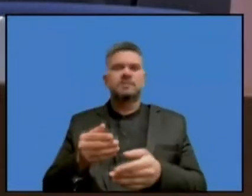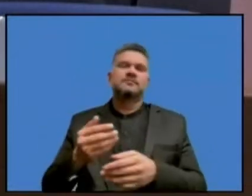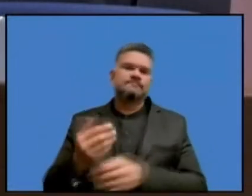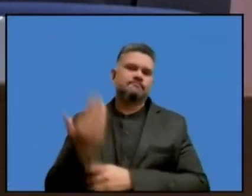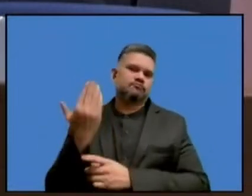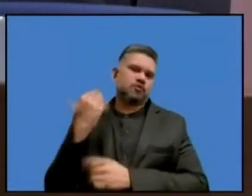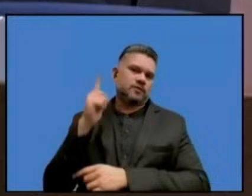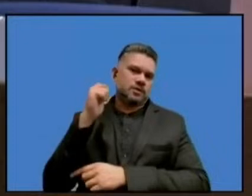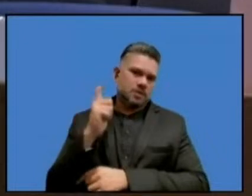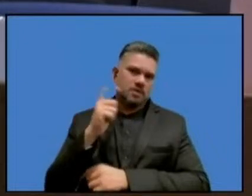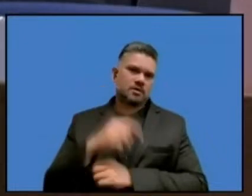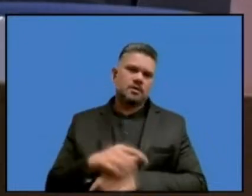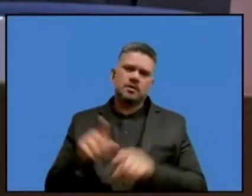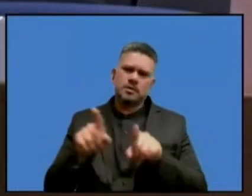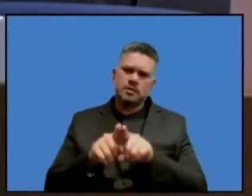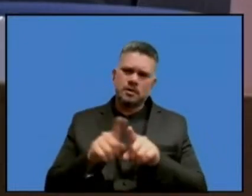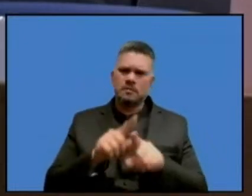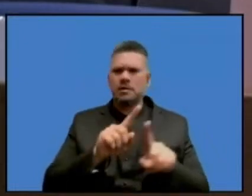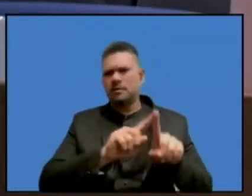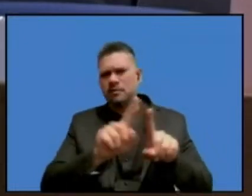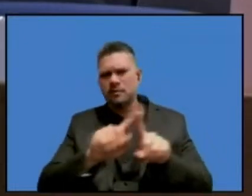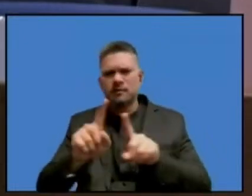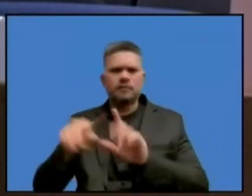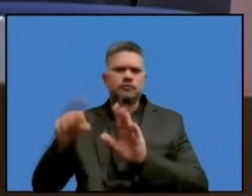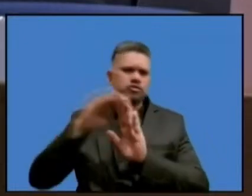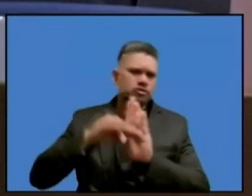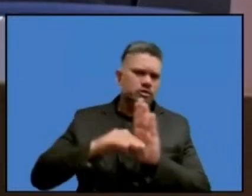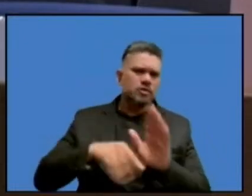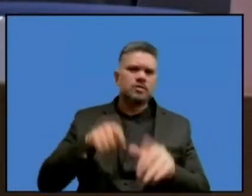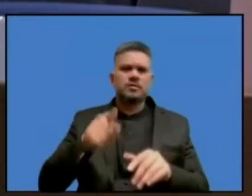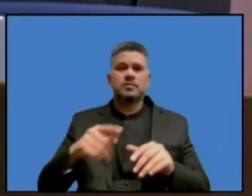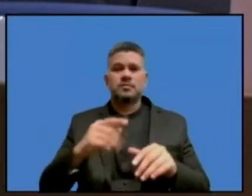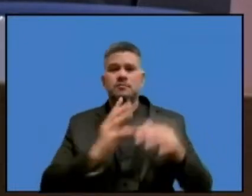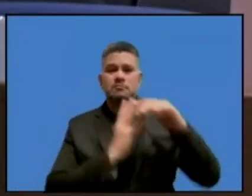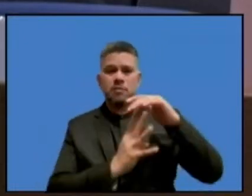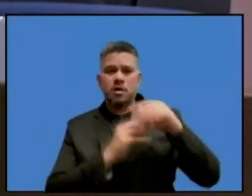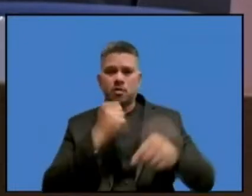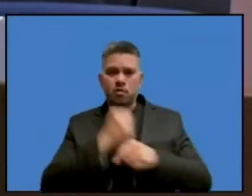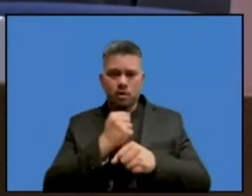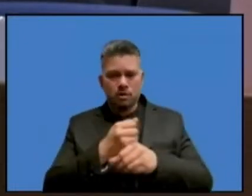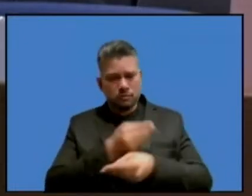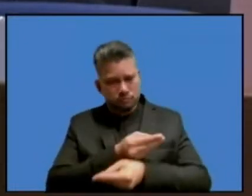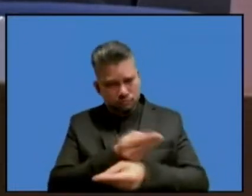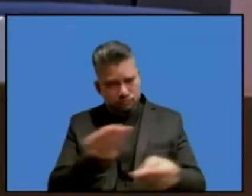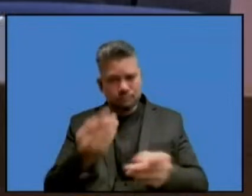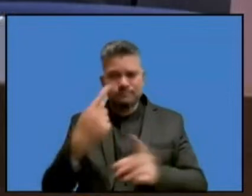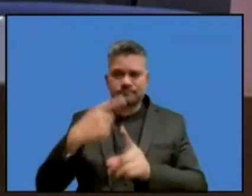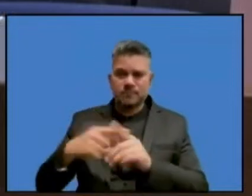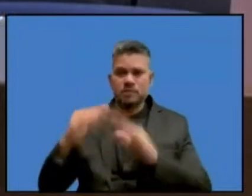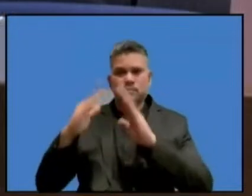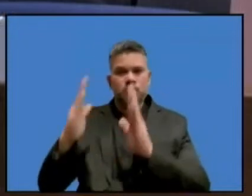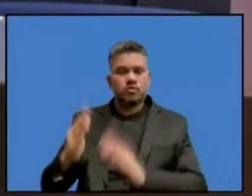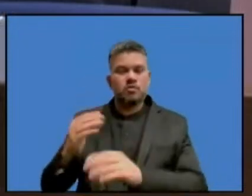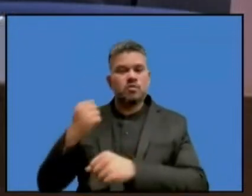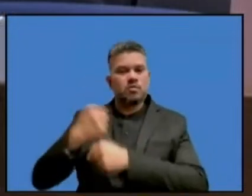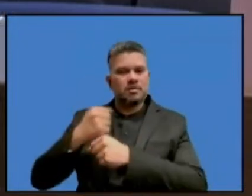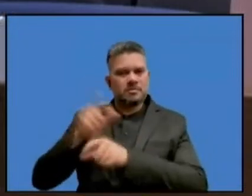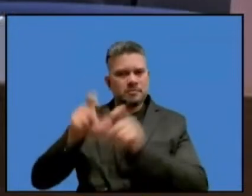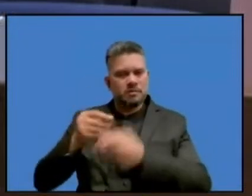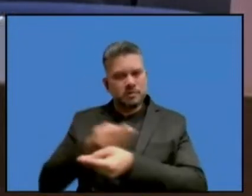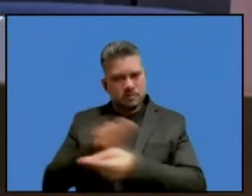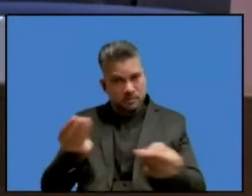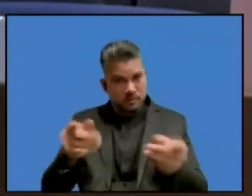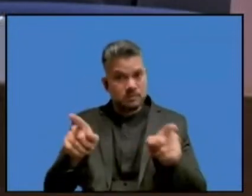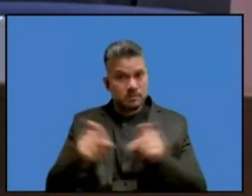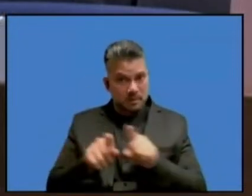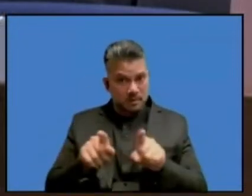also extended to migrant workers, including migrant domestic workers. The ILO worked closely with the SACSO over the years to provide technical guidance and